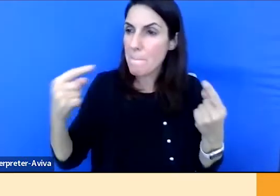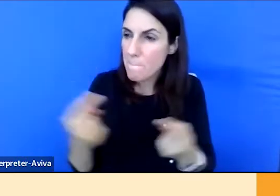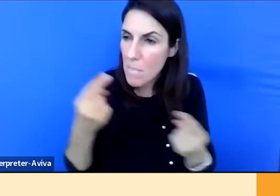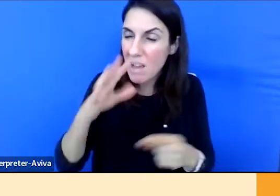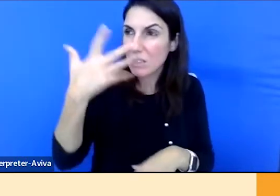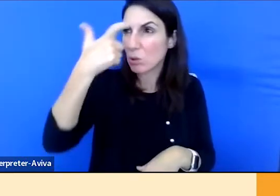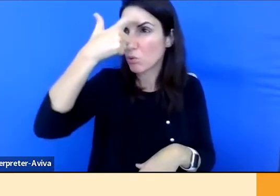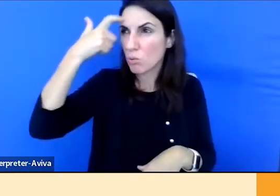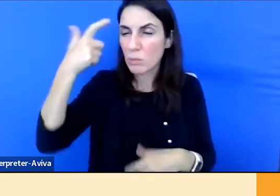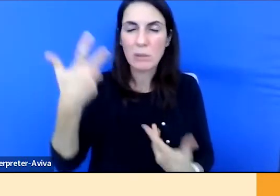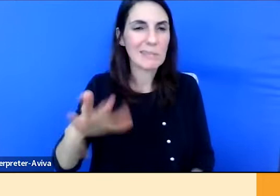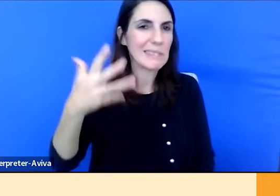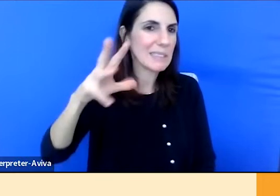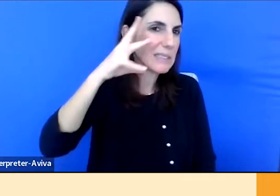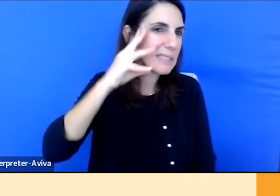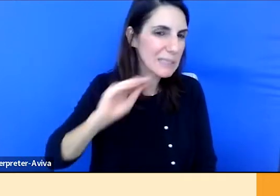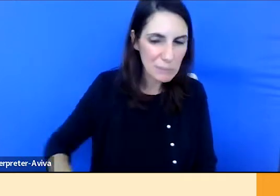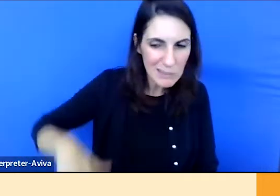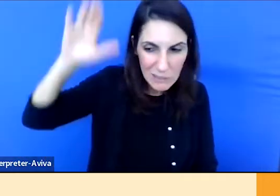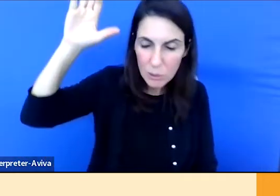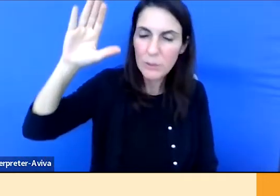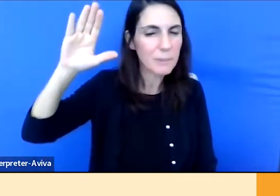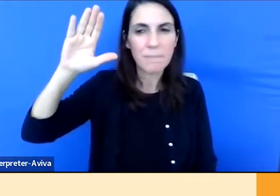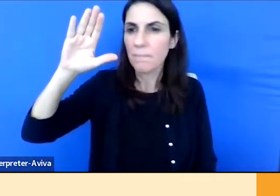have experienced throughout our lives.